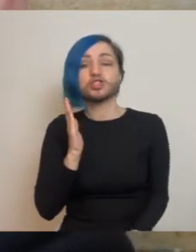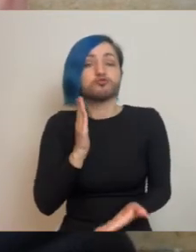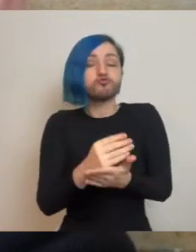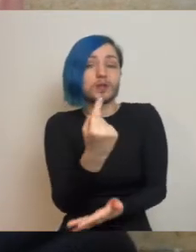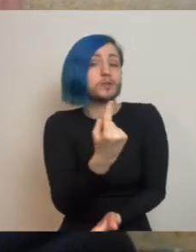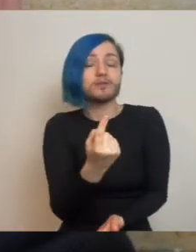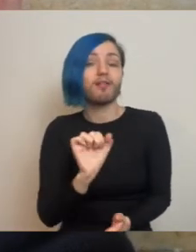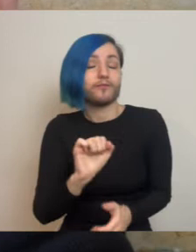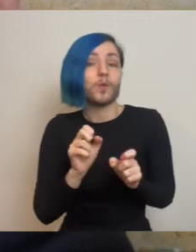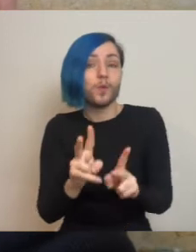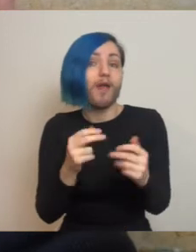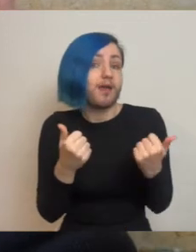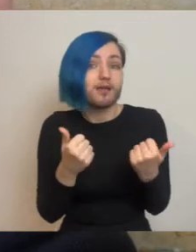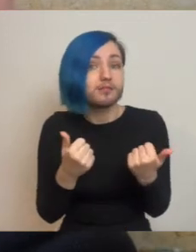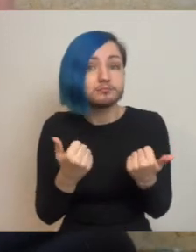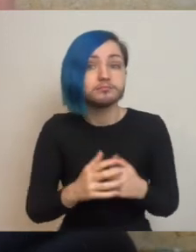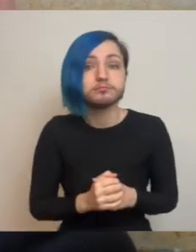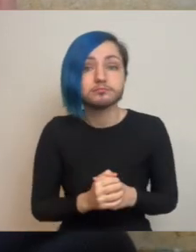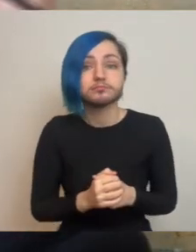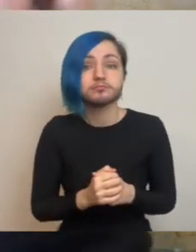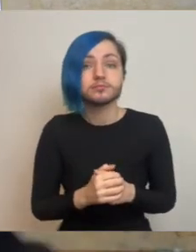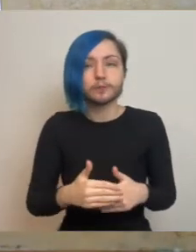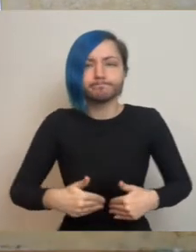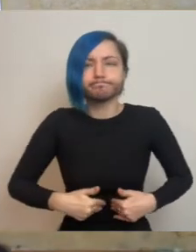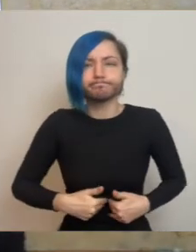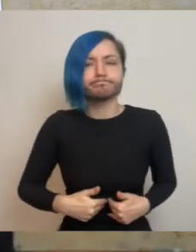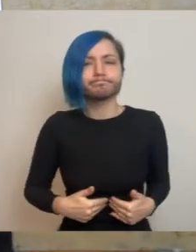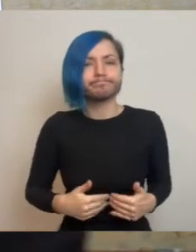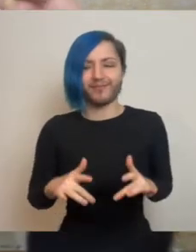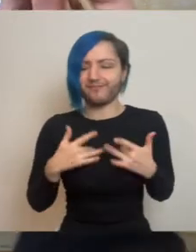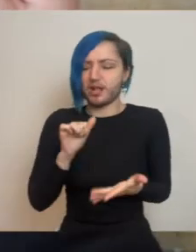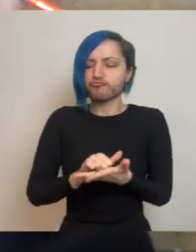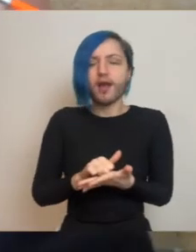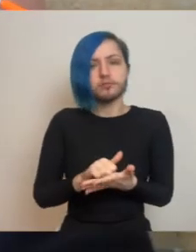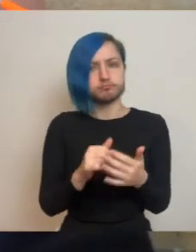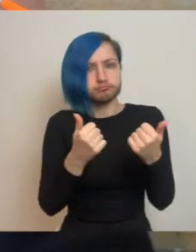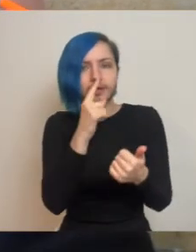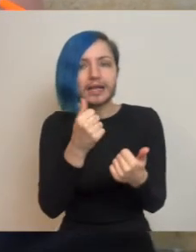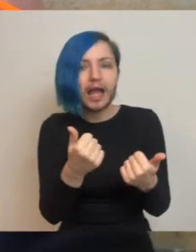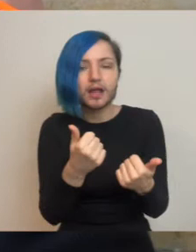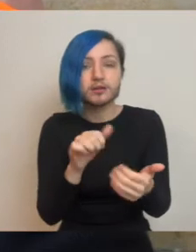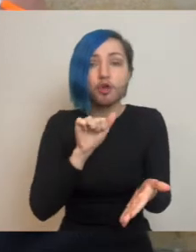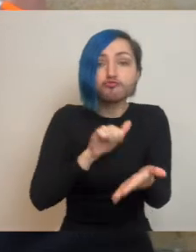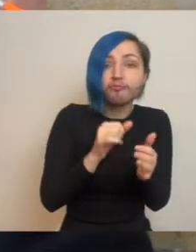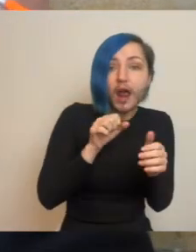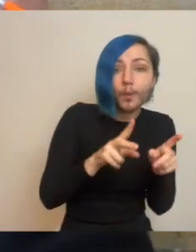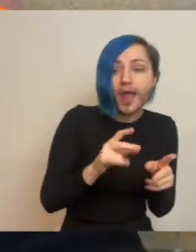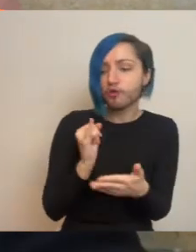intuition and just do what you feel is right, really. There's no right or wrong.